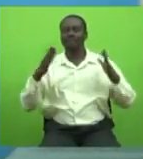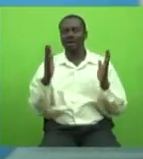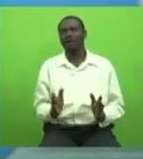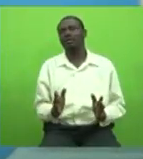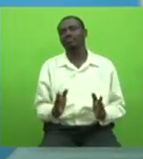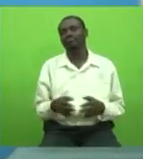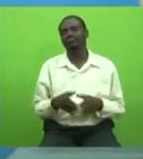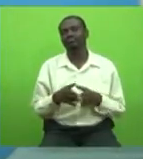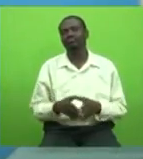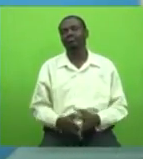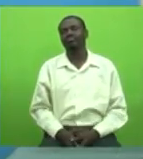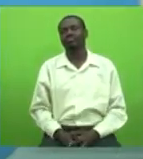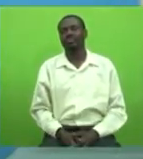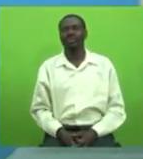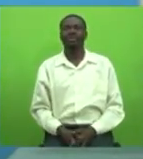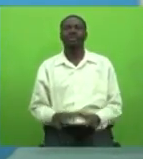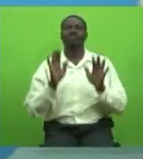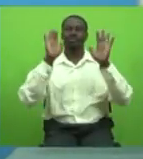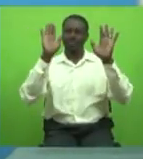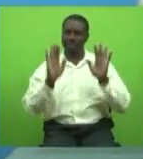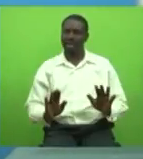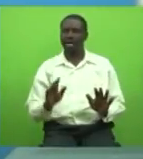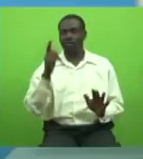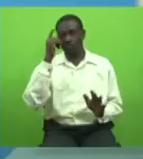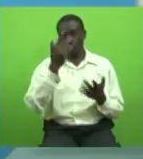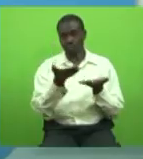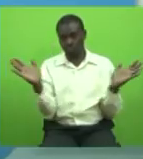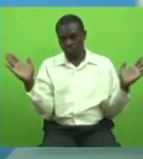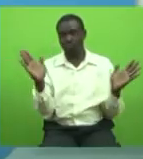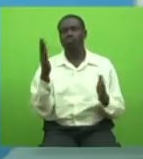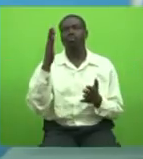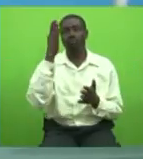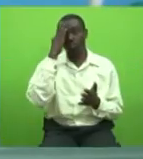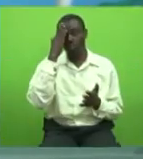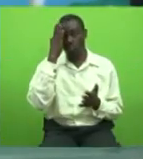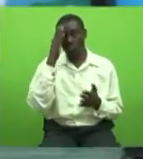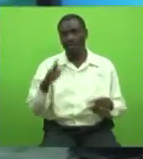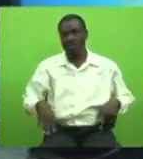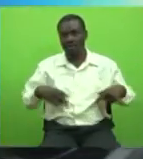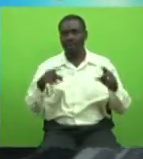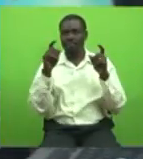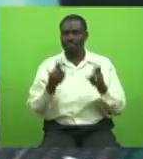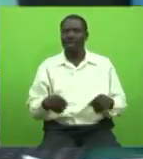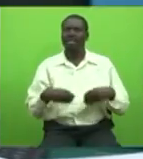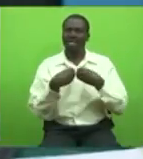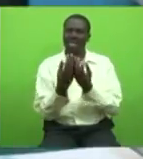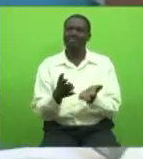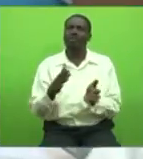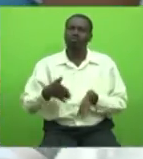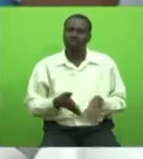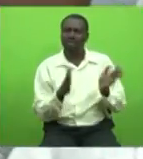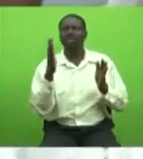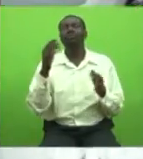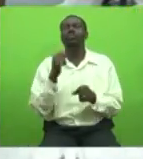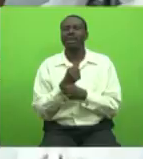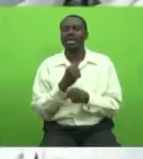It is important to note that survivors must be given a chance to make their own decision before being asked